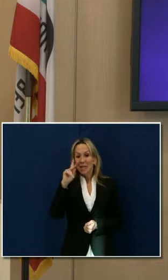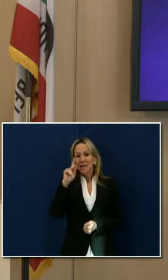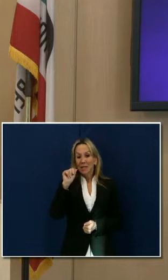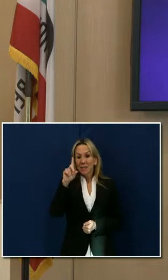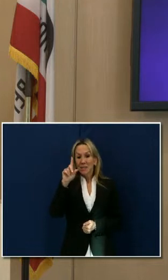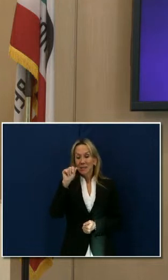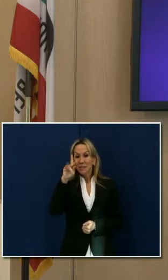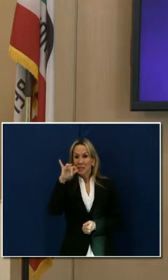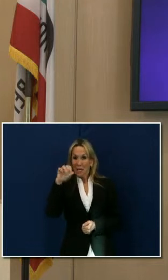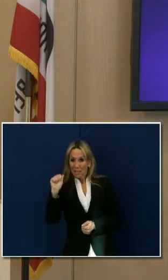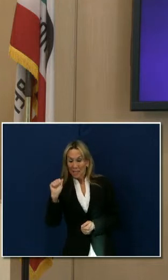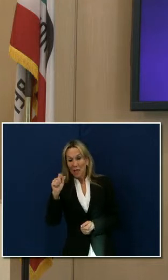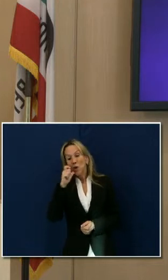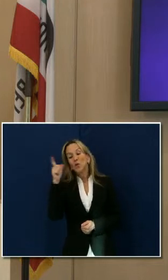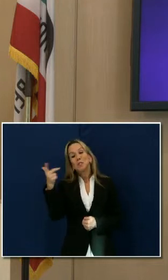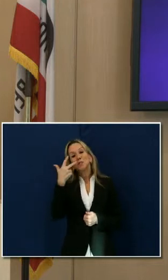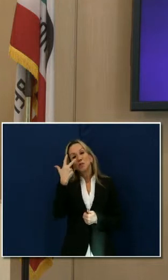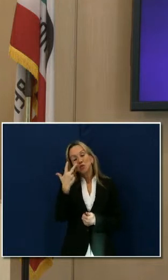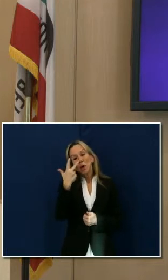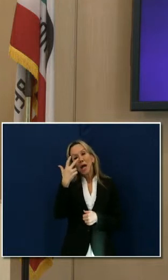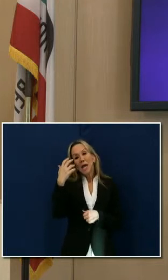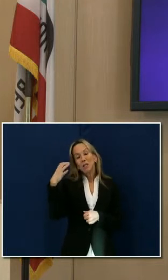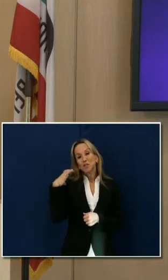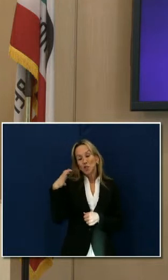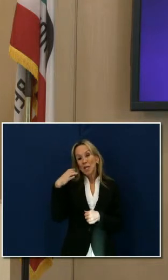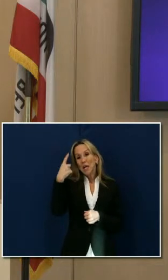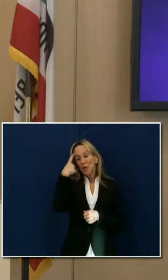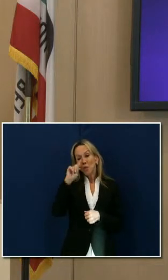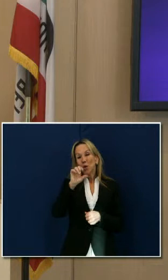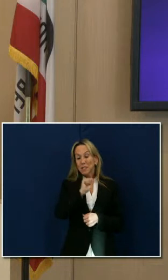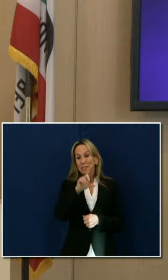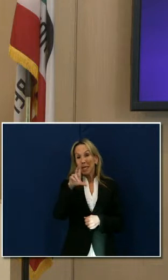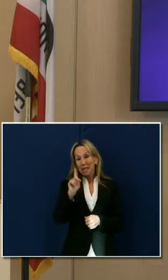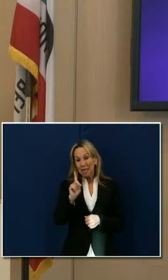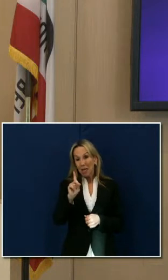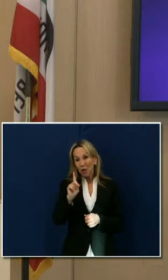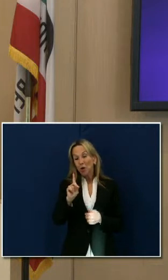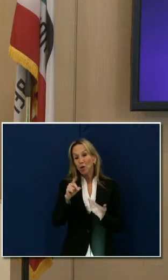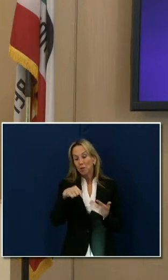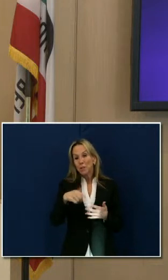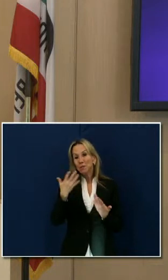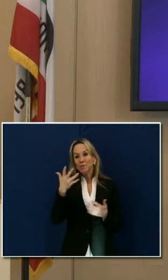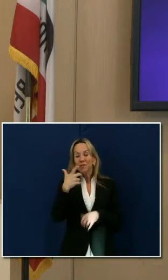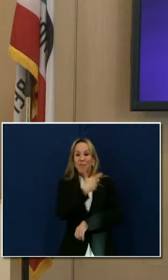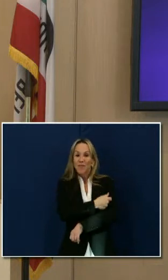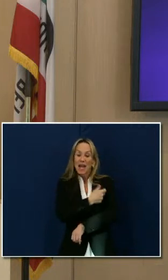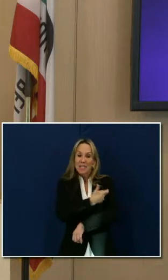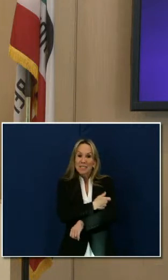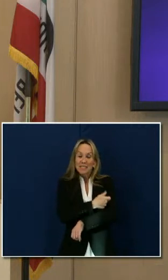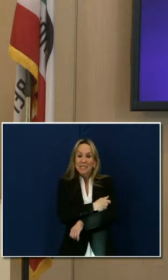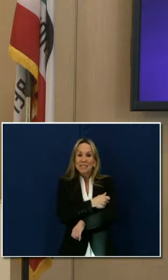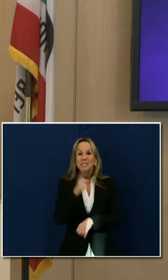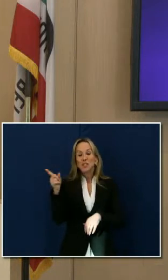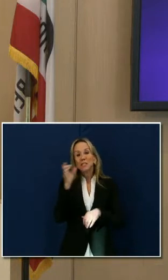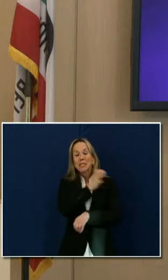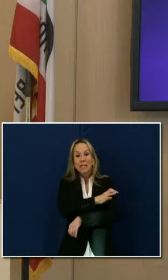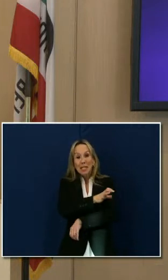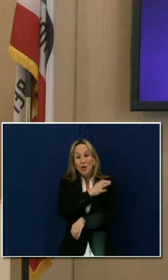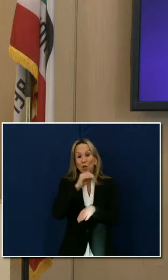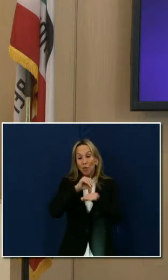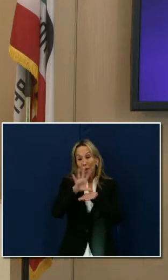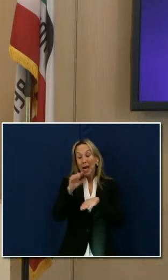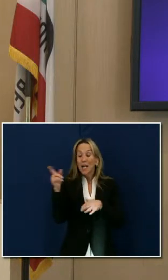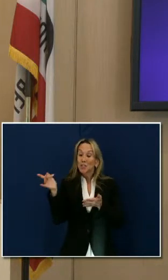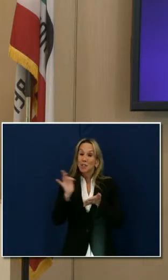Chair for our San Diego County COVID-19 Vaccine Clinical Advisor Group, and she's also our Medical Director